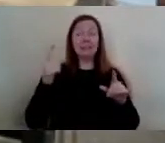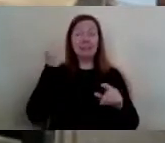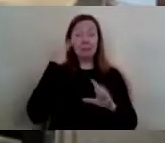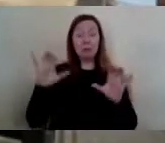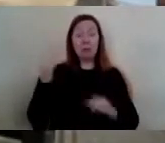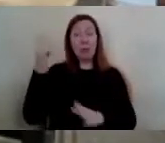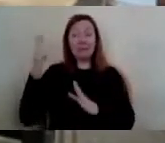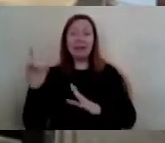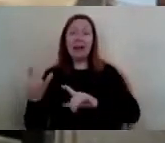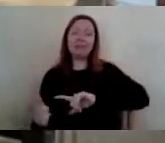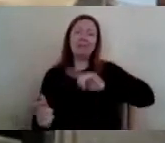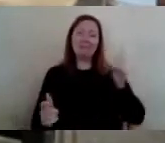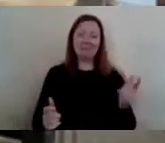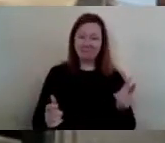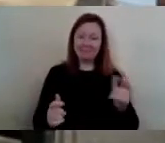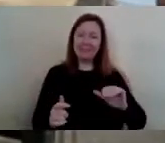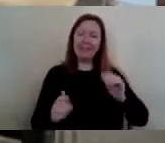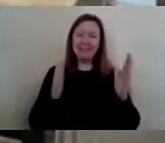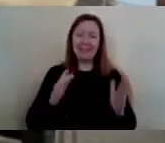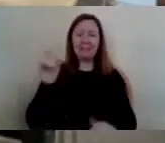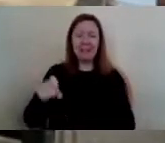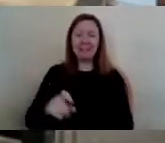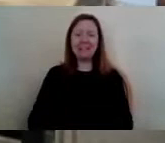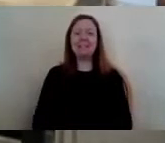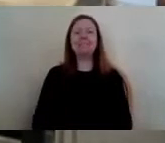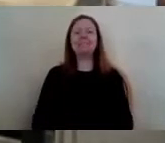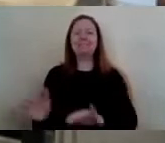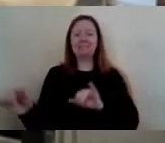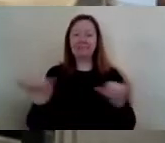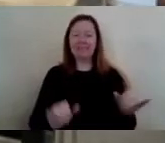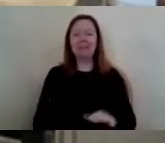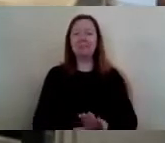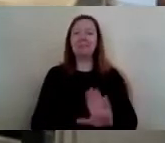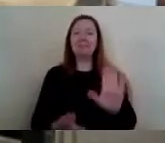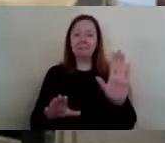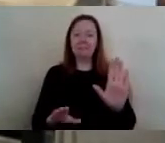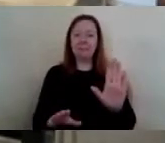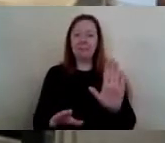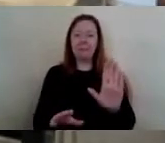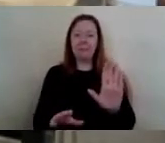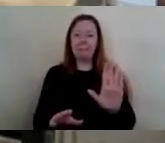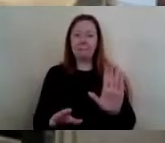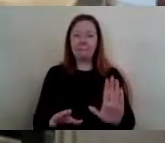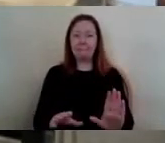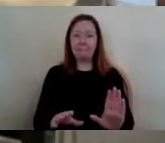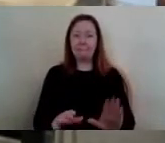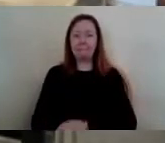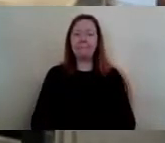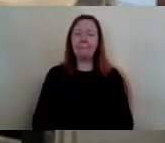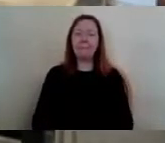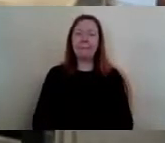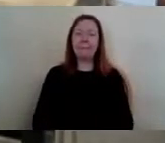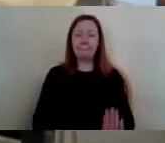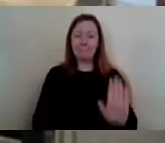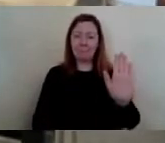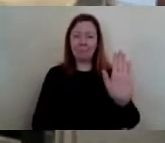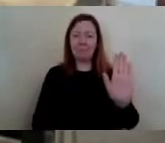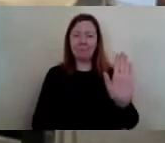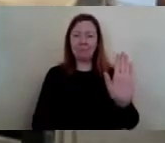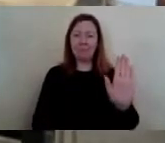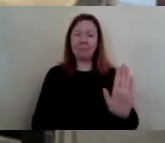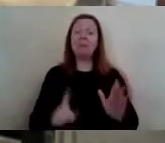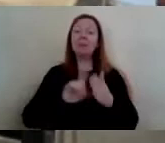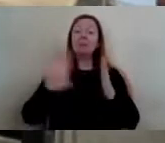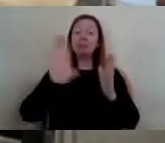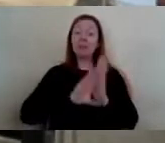the other. So here we go. Let's take that other leg, kick it straight out, and we're going to lift up and back down and up. Check